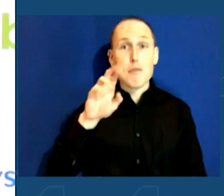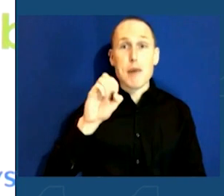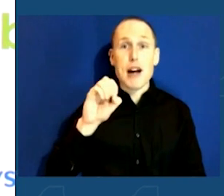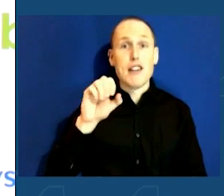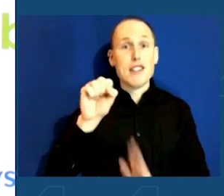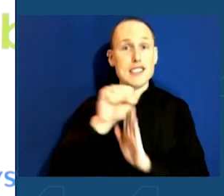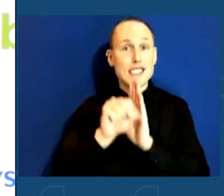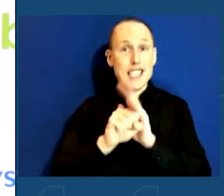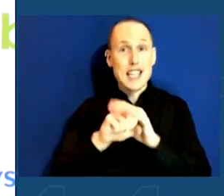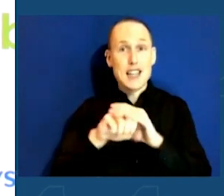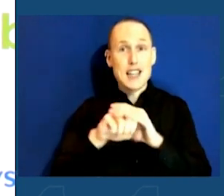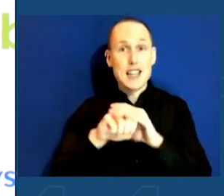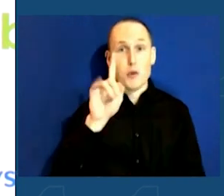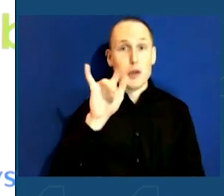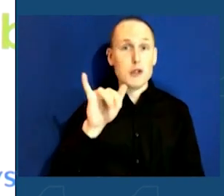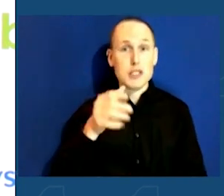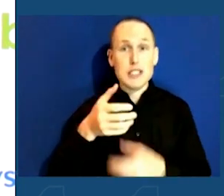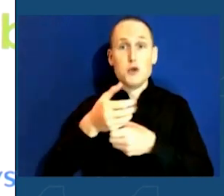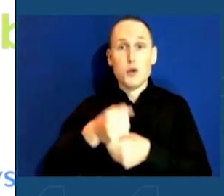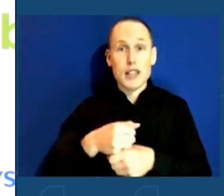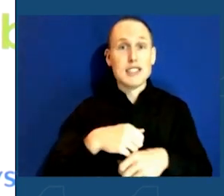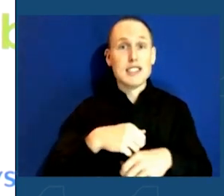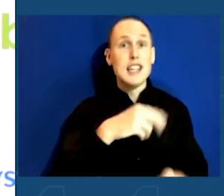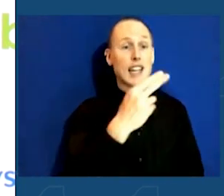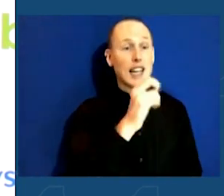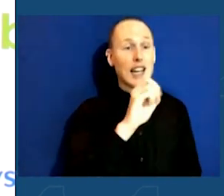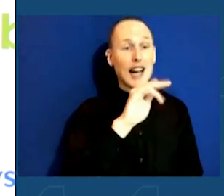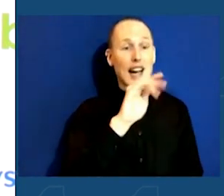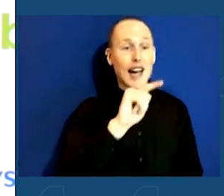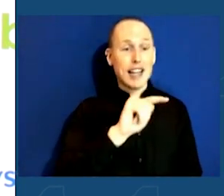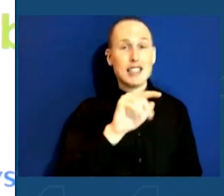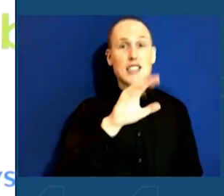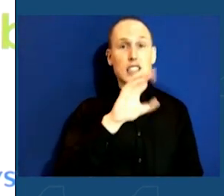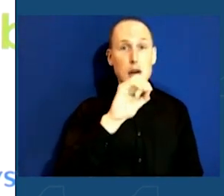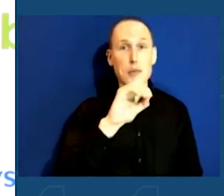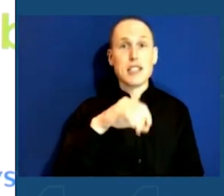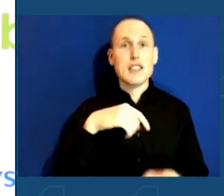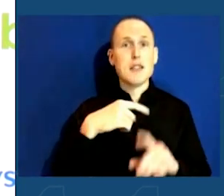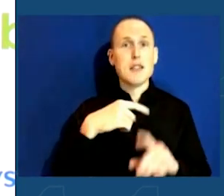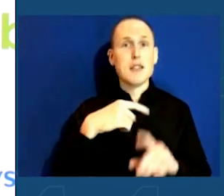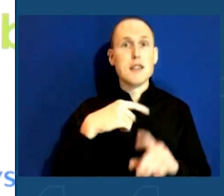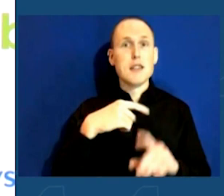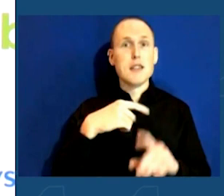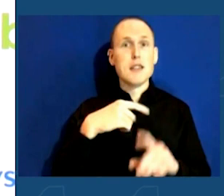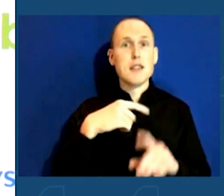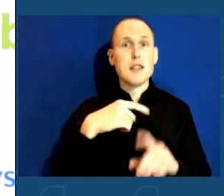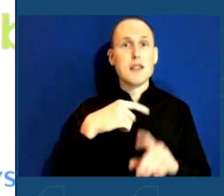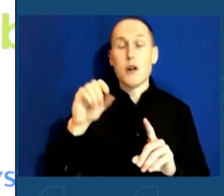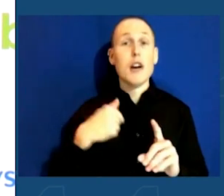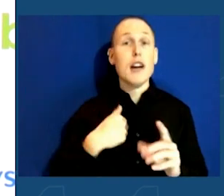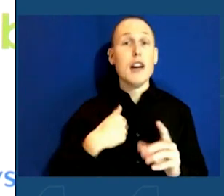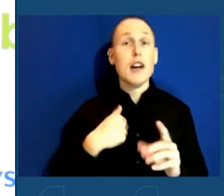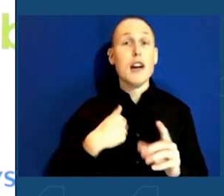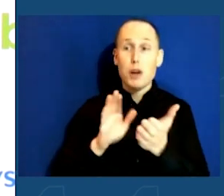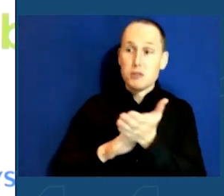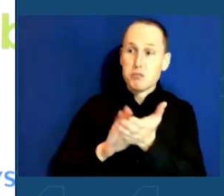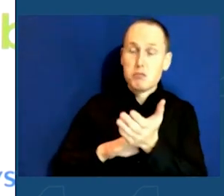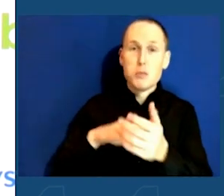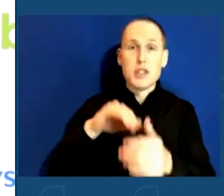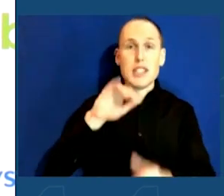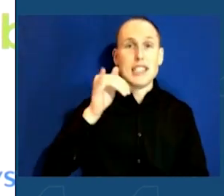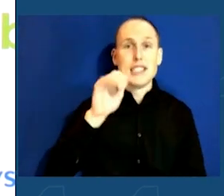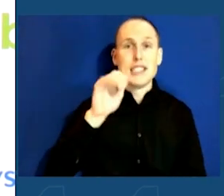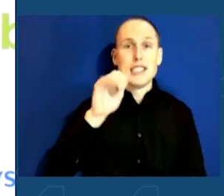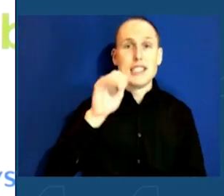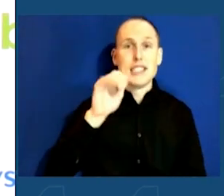Organization, the Heinz Company, and Vornado. I want to make a special call out to Janet Joseph of NYSERDA, who, if